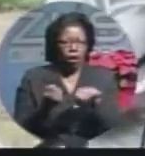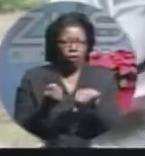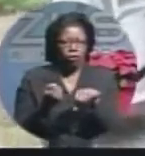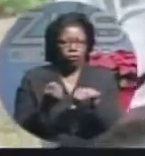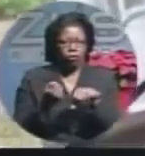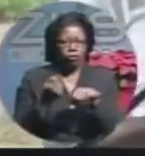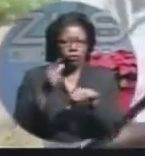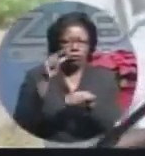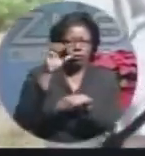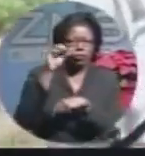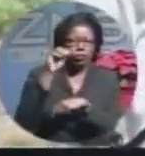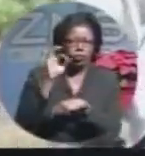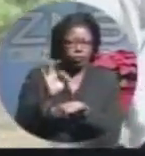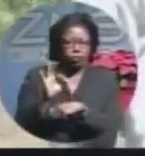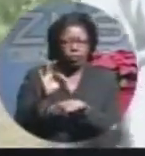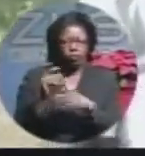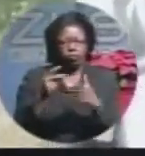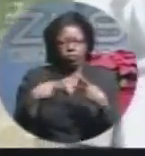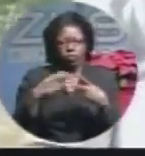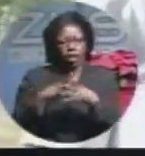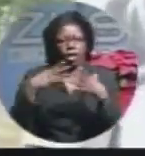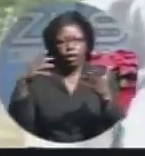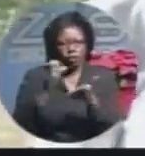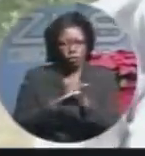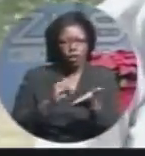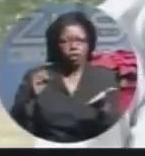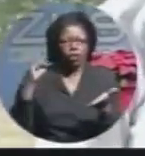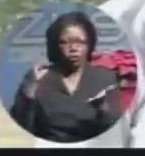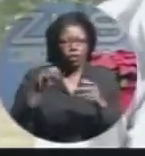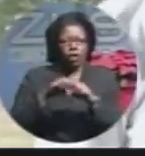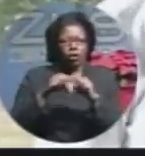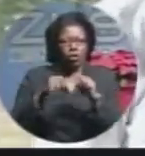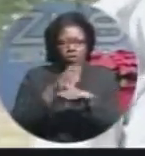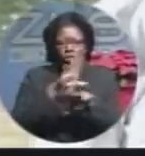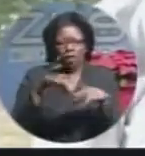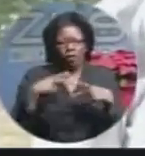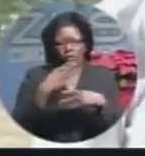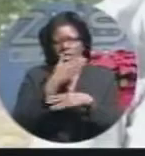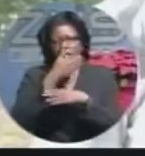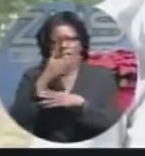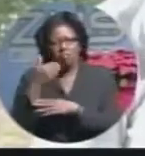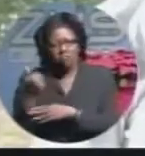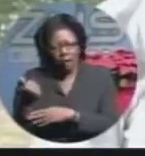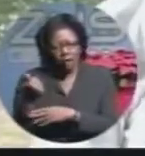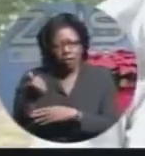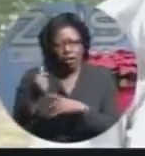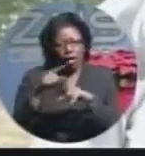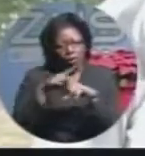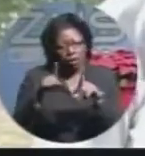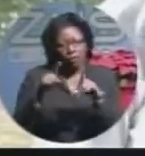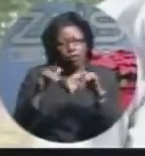Golf is that sport that can provide tons of scholarships, okay? So, you don't have to be the best golfer, but if you